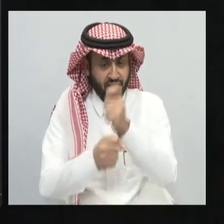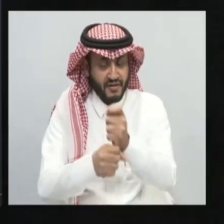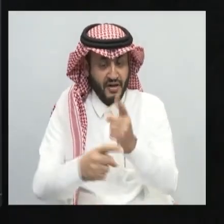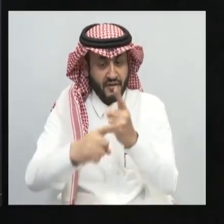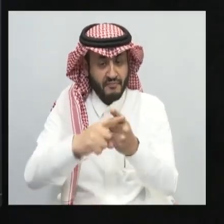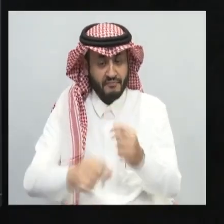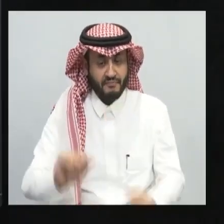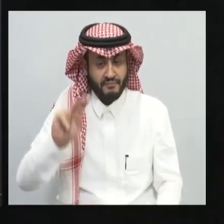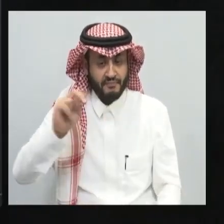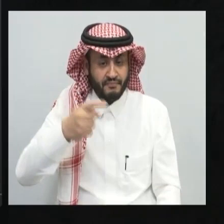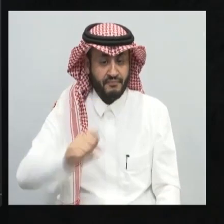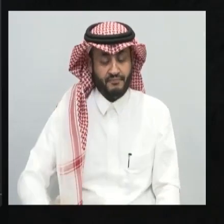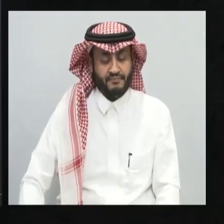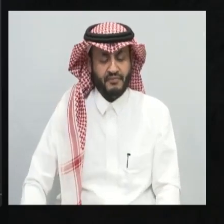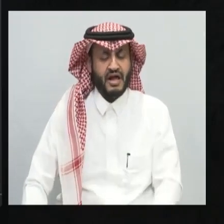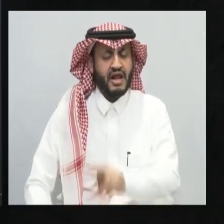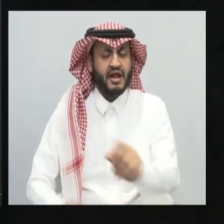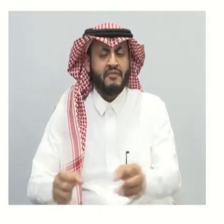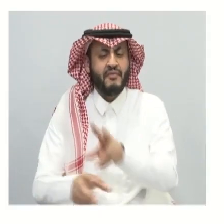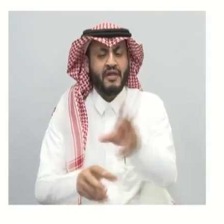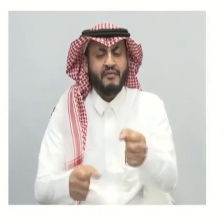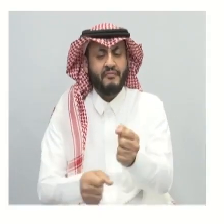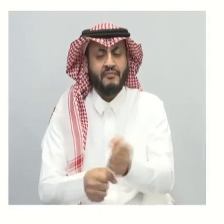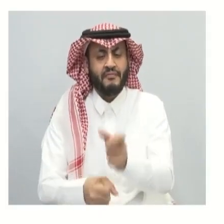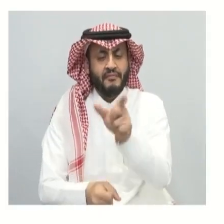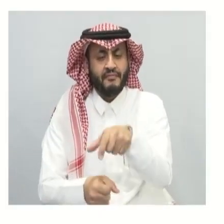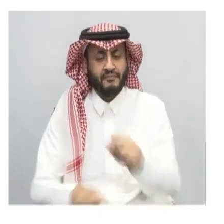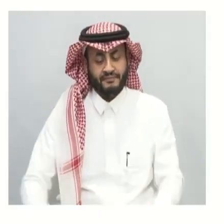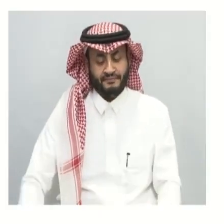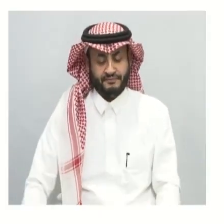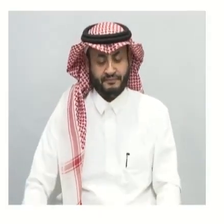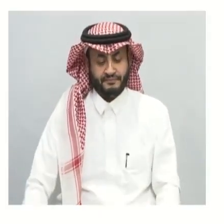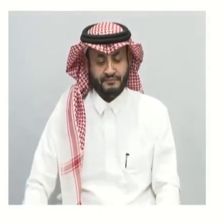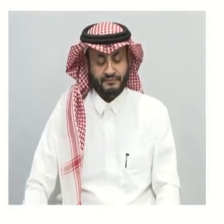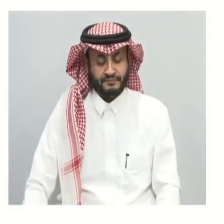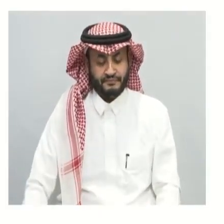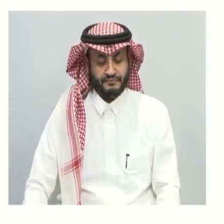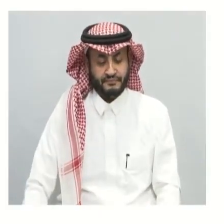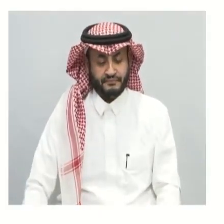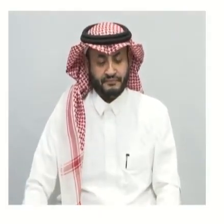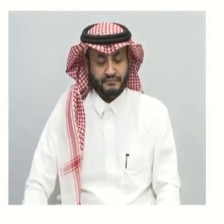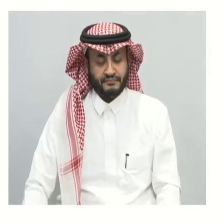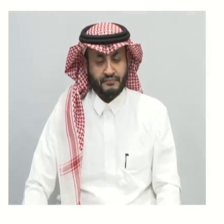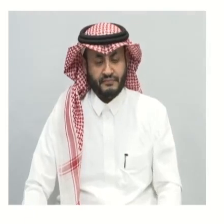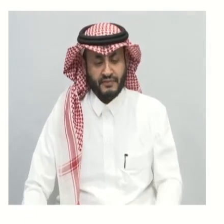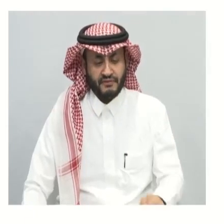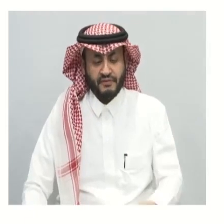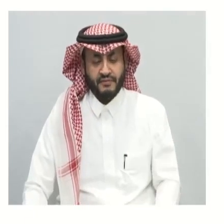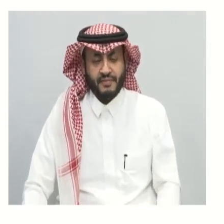however, it functions as a noun. When we're having any one of these verbs, give up,